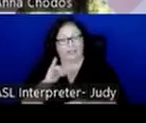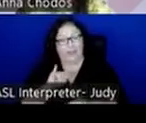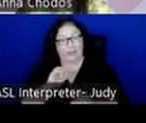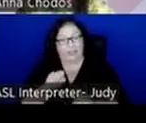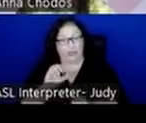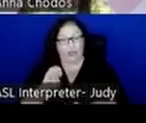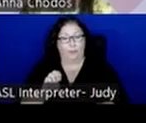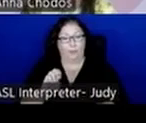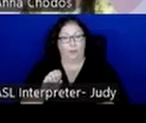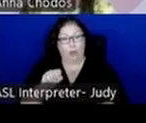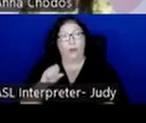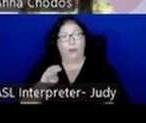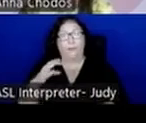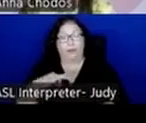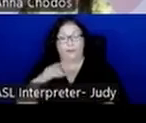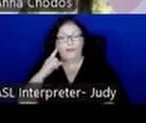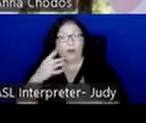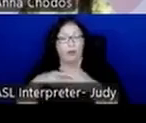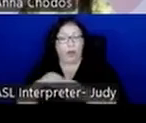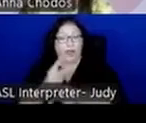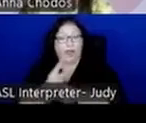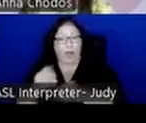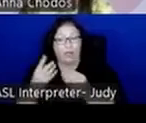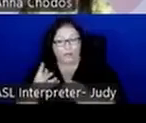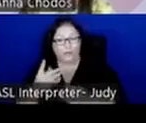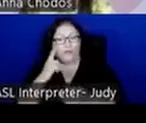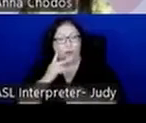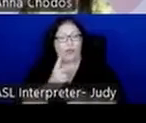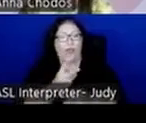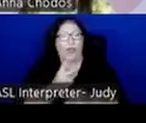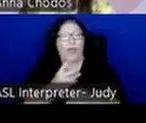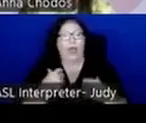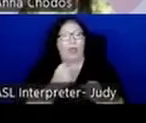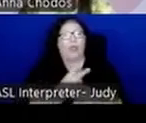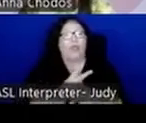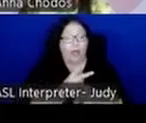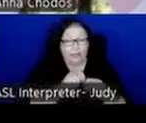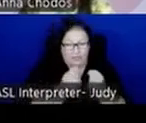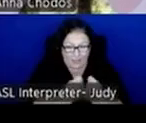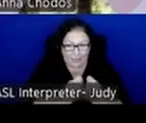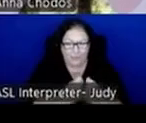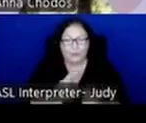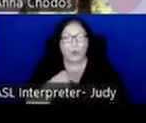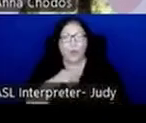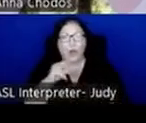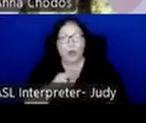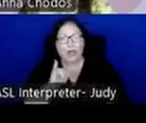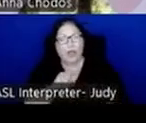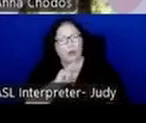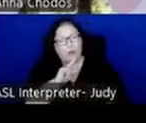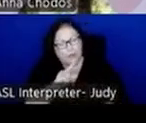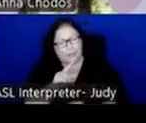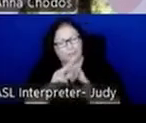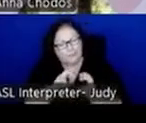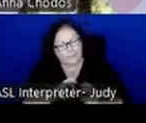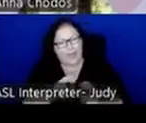a healthcare team. So if we look at that, really look at, how is that caregiver, how are they doing?